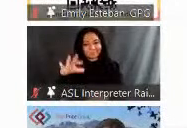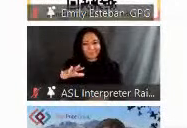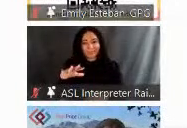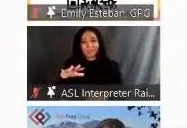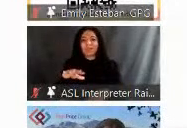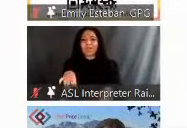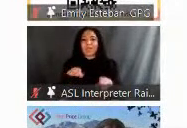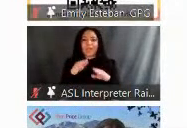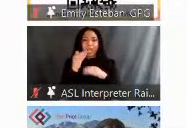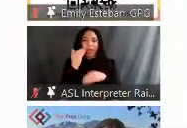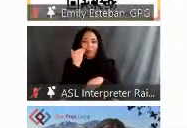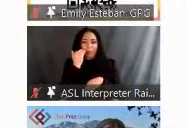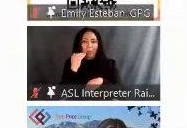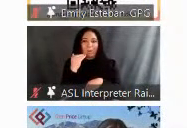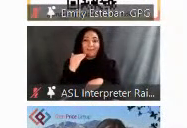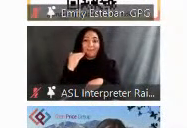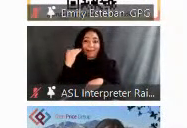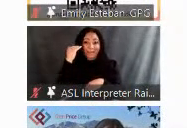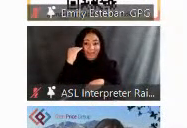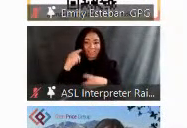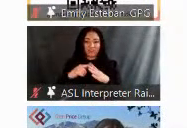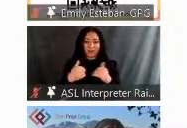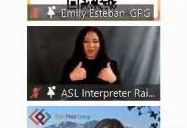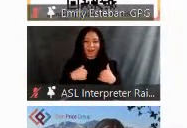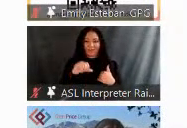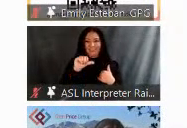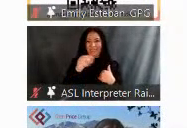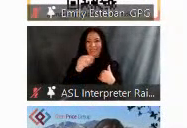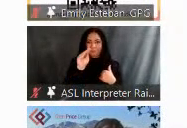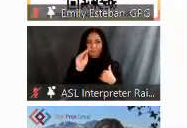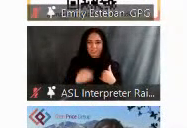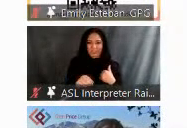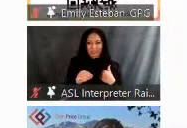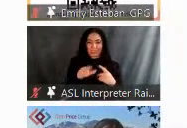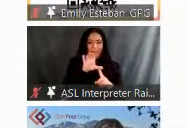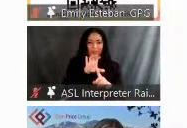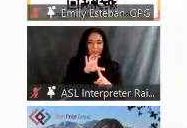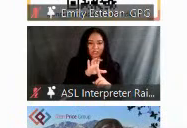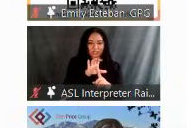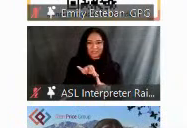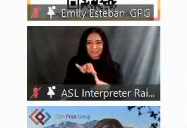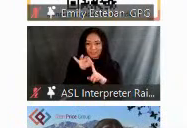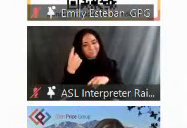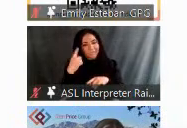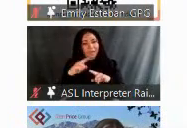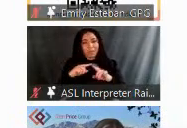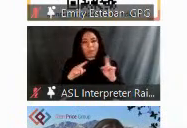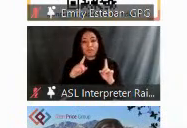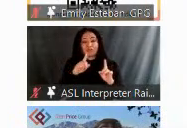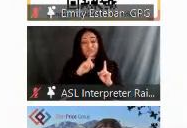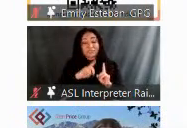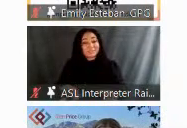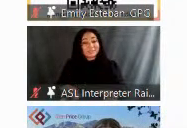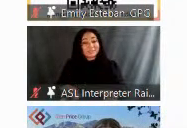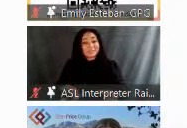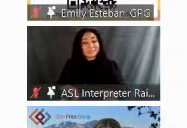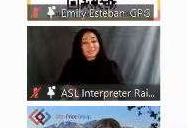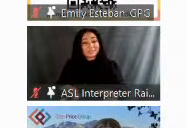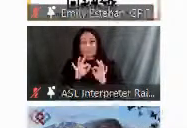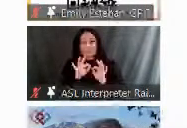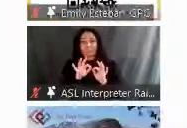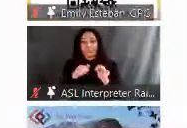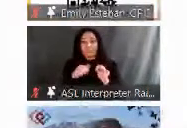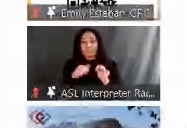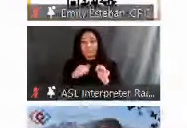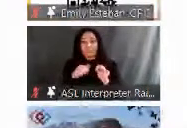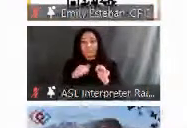10% population is special needs. I understand, but it's really, really crucial that we have